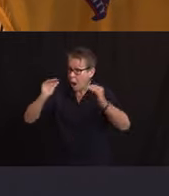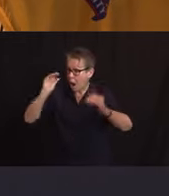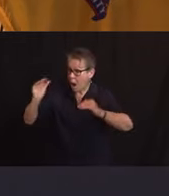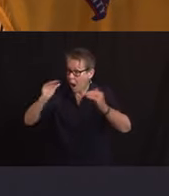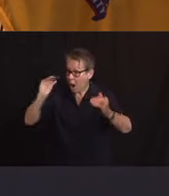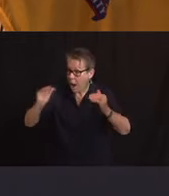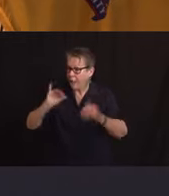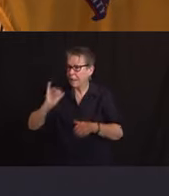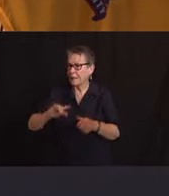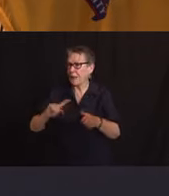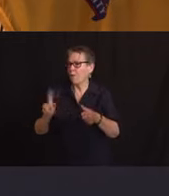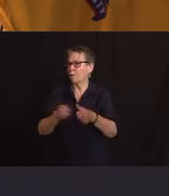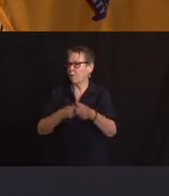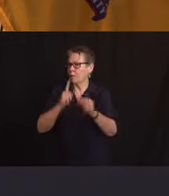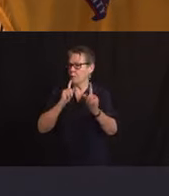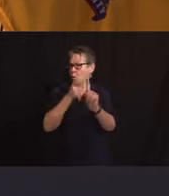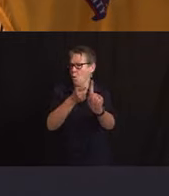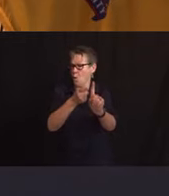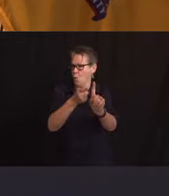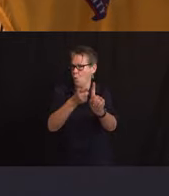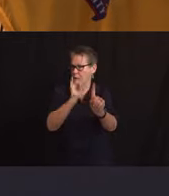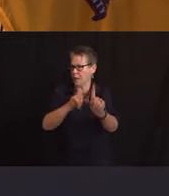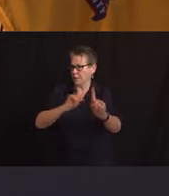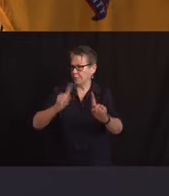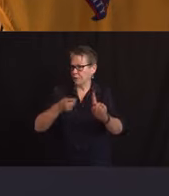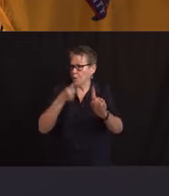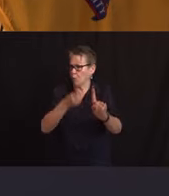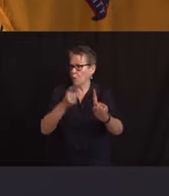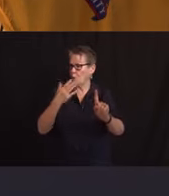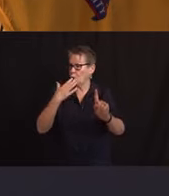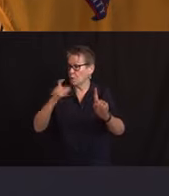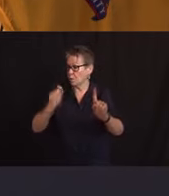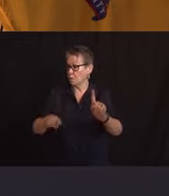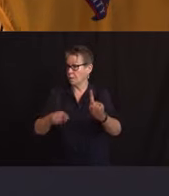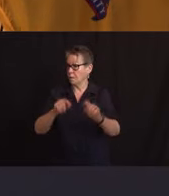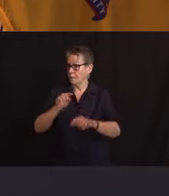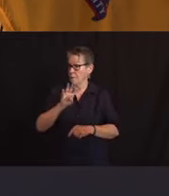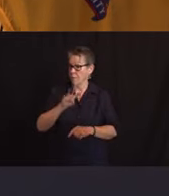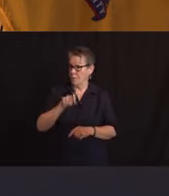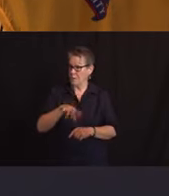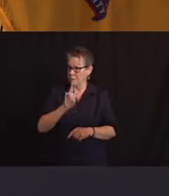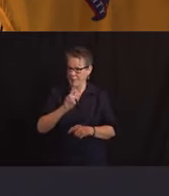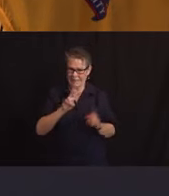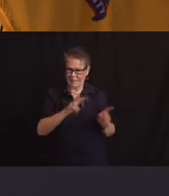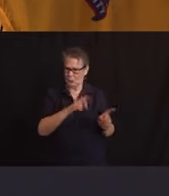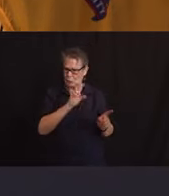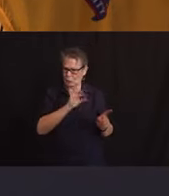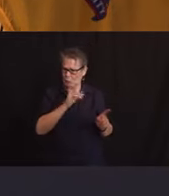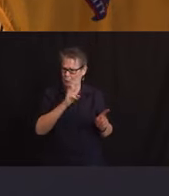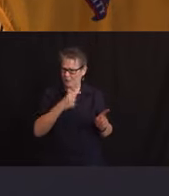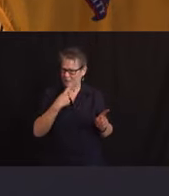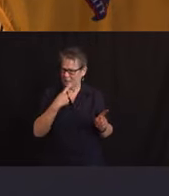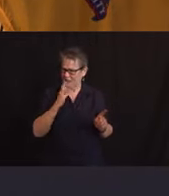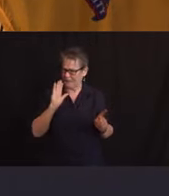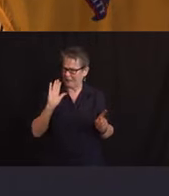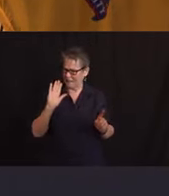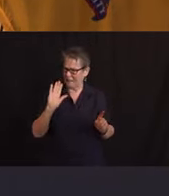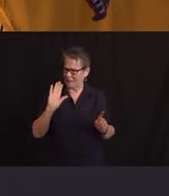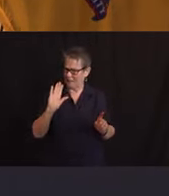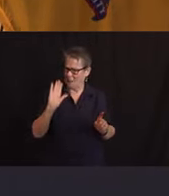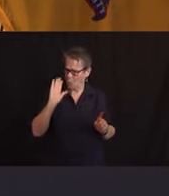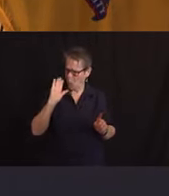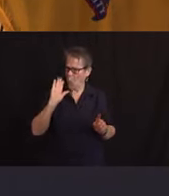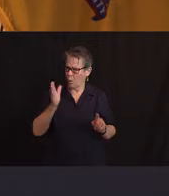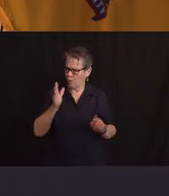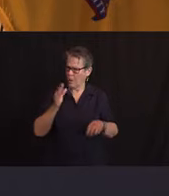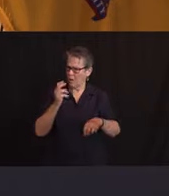goal. So your question is a good one. If we get to 4.7 million, which, as Judy laid out, is not a lay down hand here. This is going to be, we're going to have to